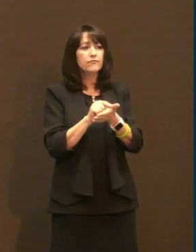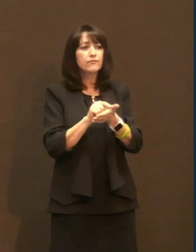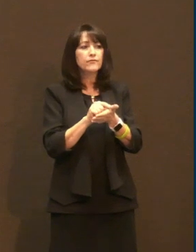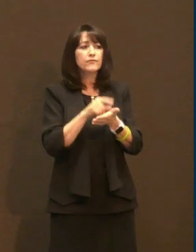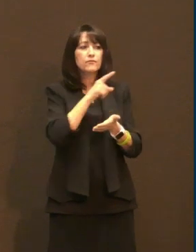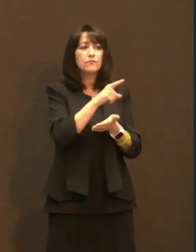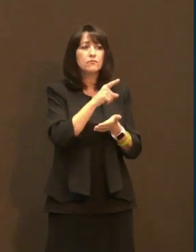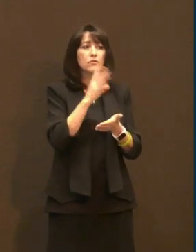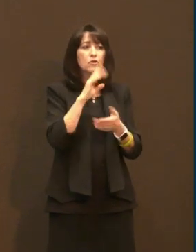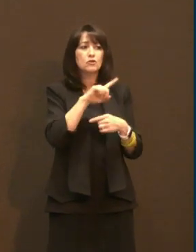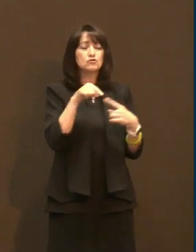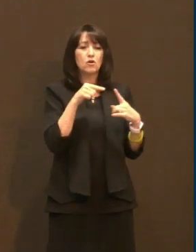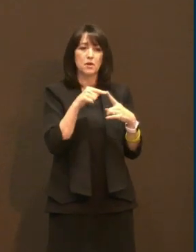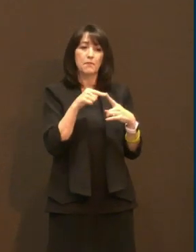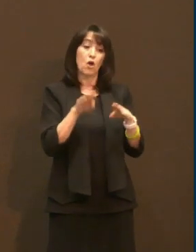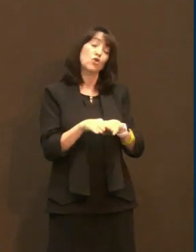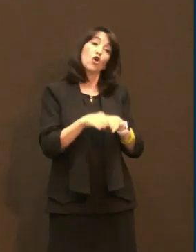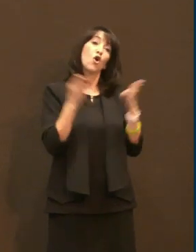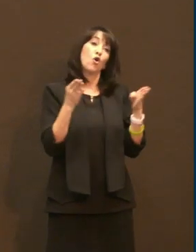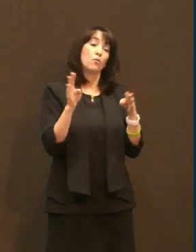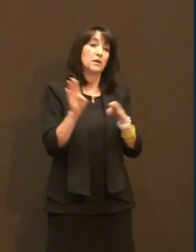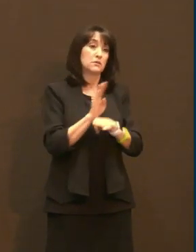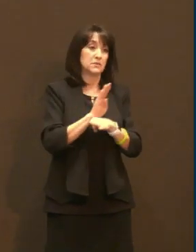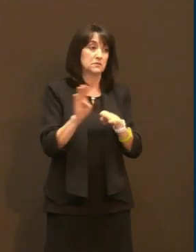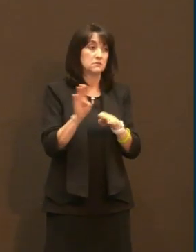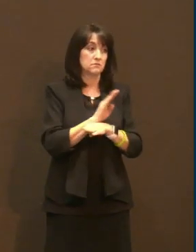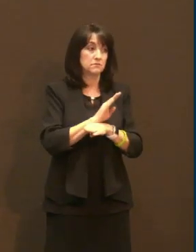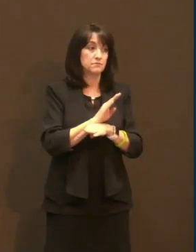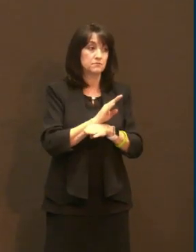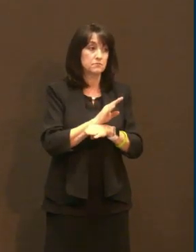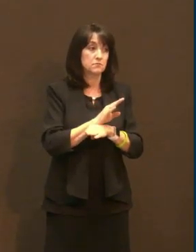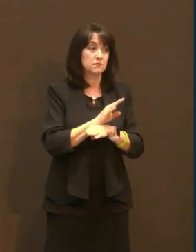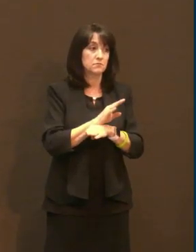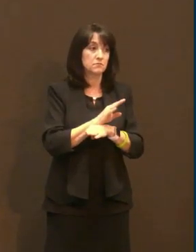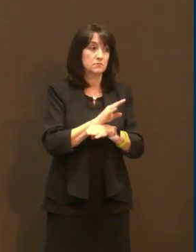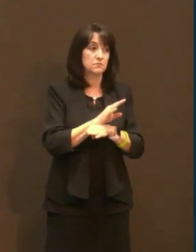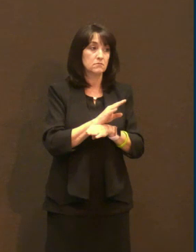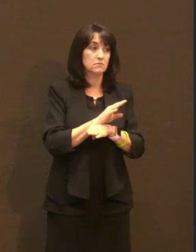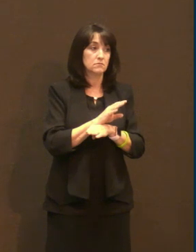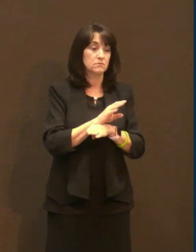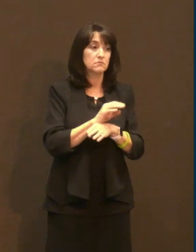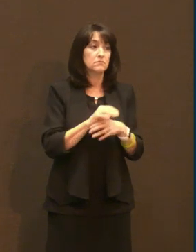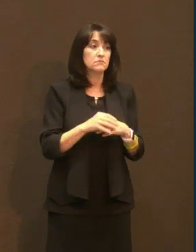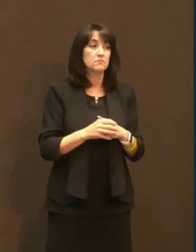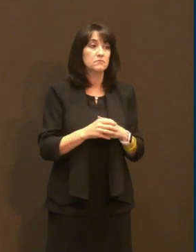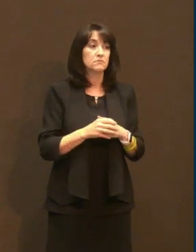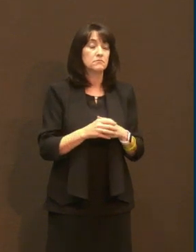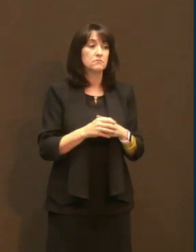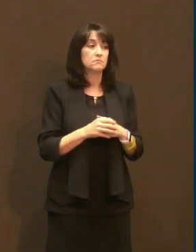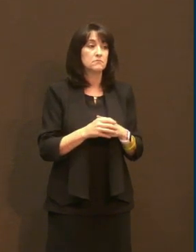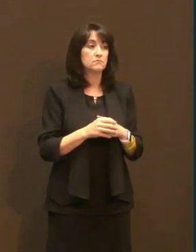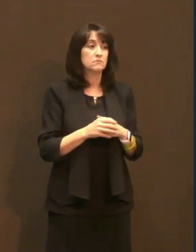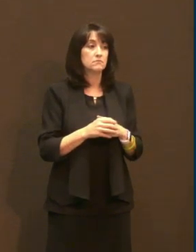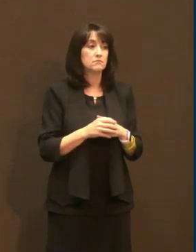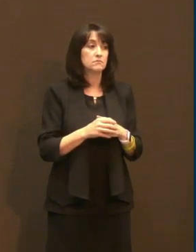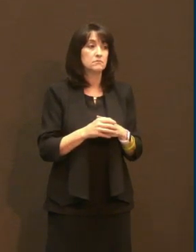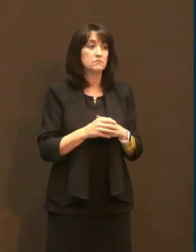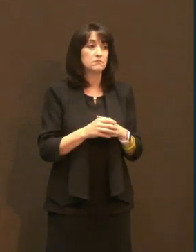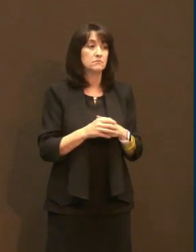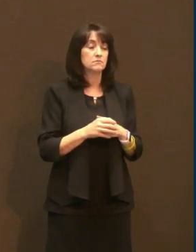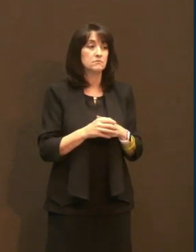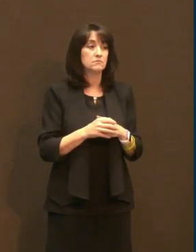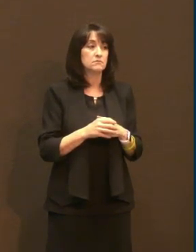businesses. Does this administration have an estimate on how many workers this move will allow to return to